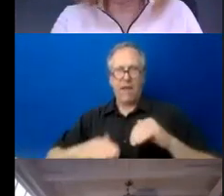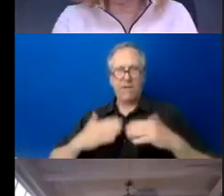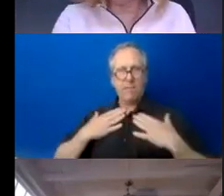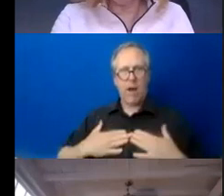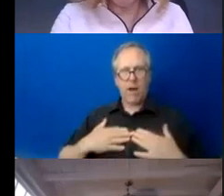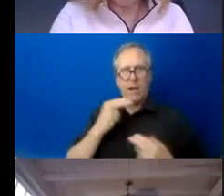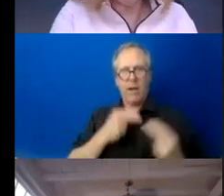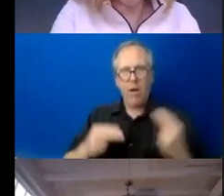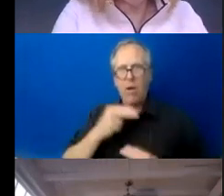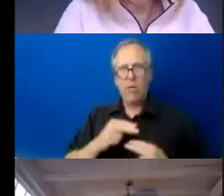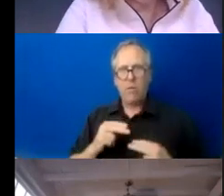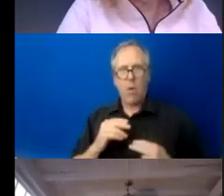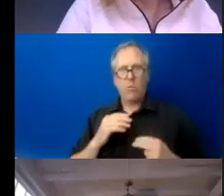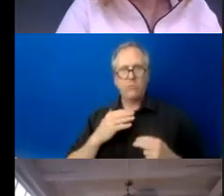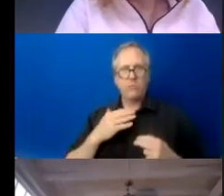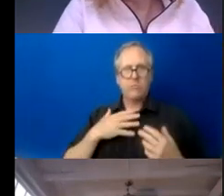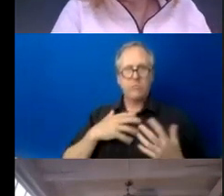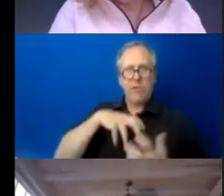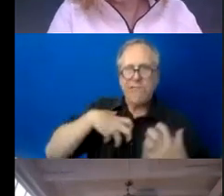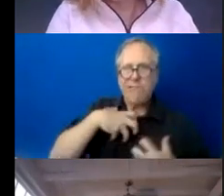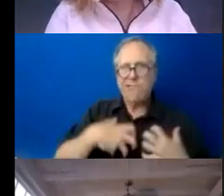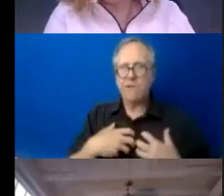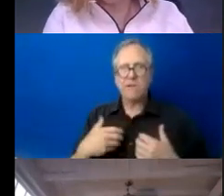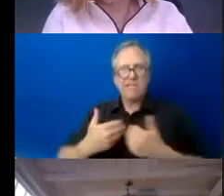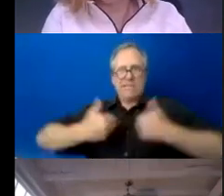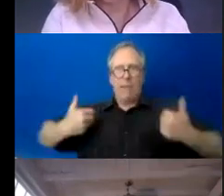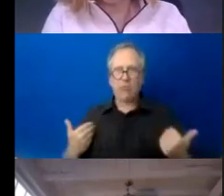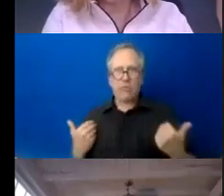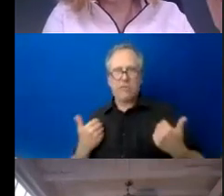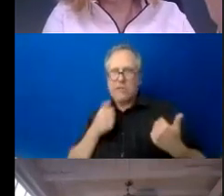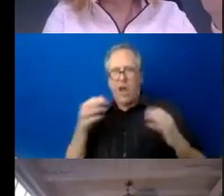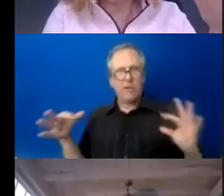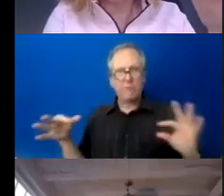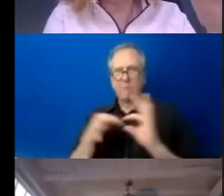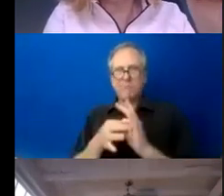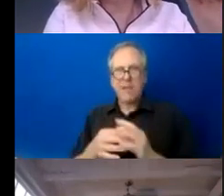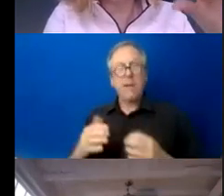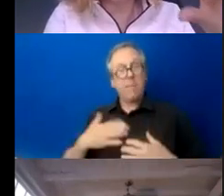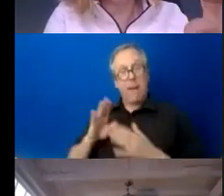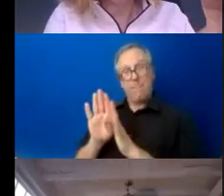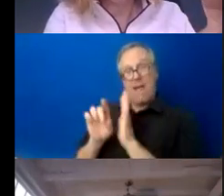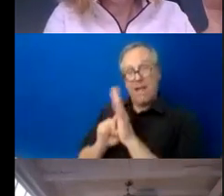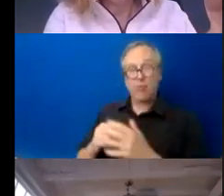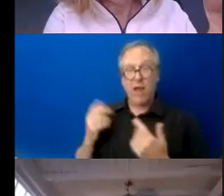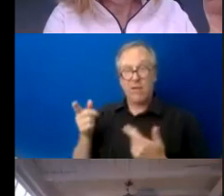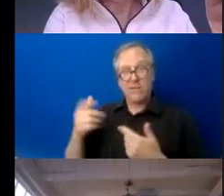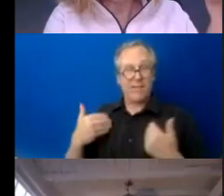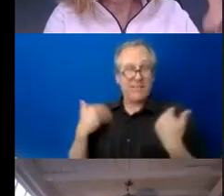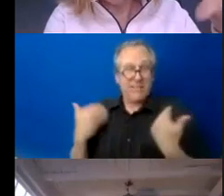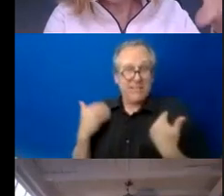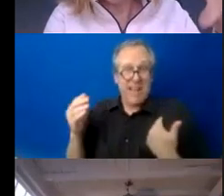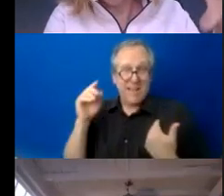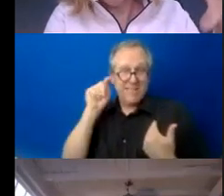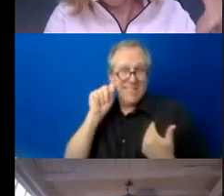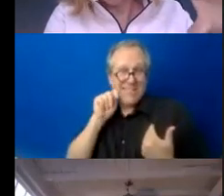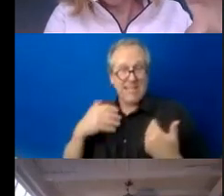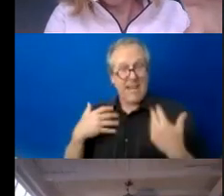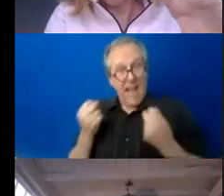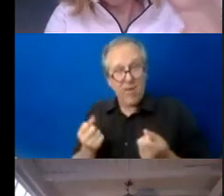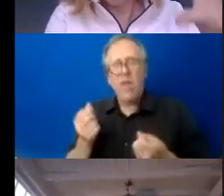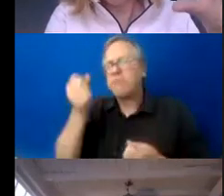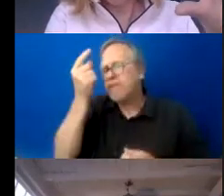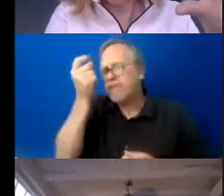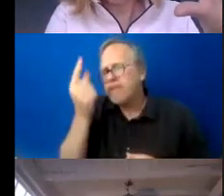So I also recognize my background is adolescent health, and I recognize what you're saying in terms of the response